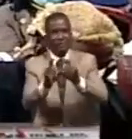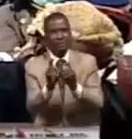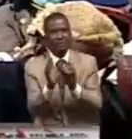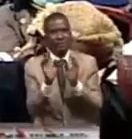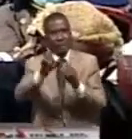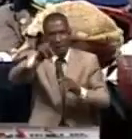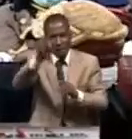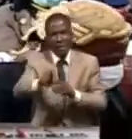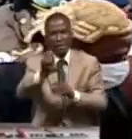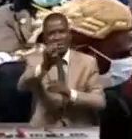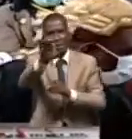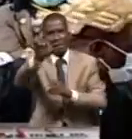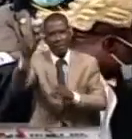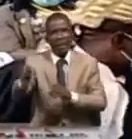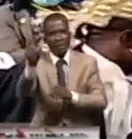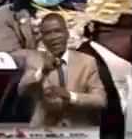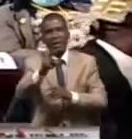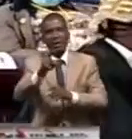elected